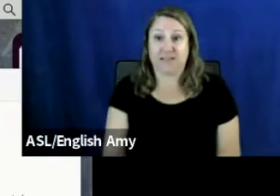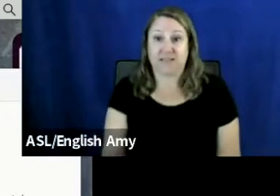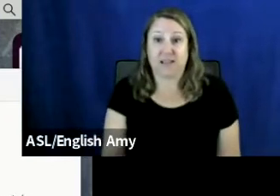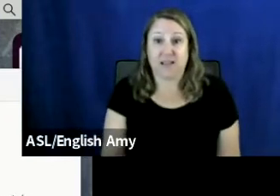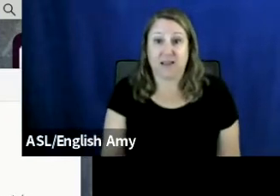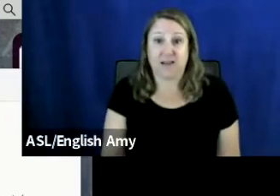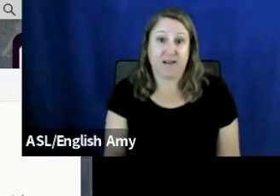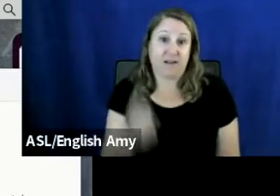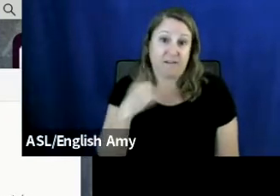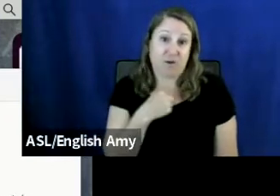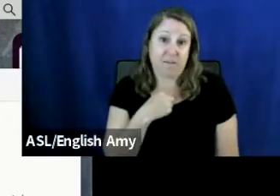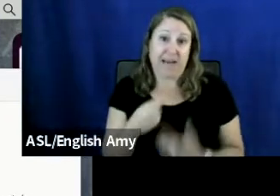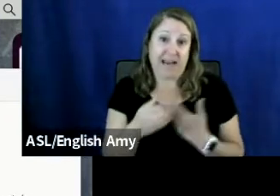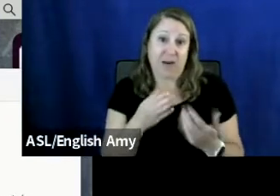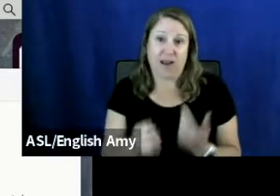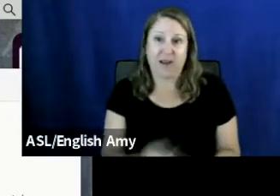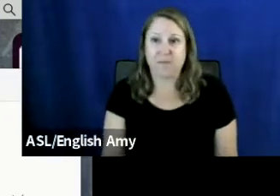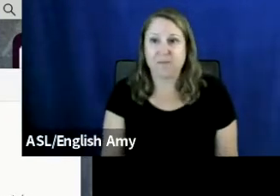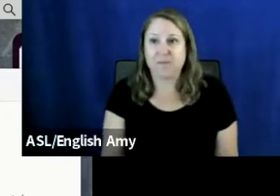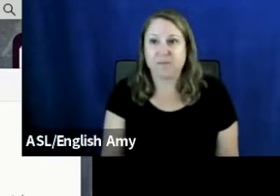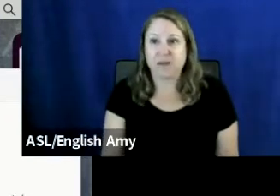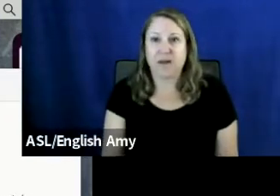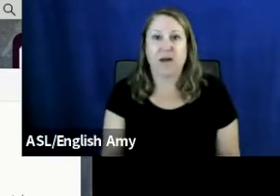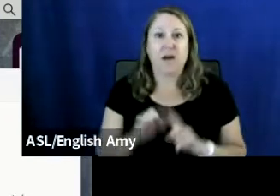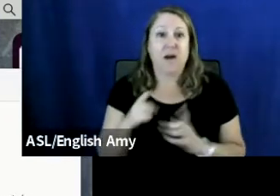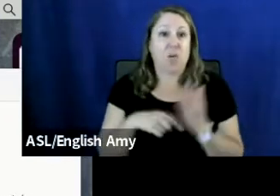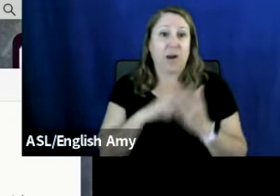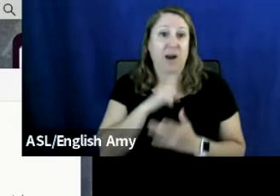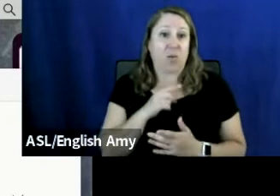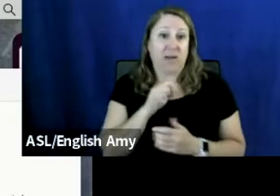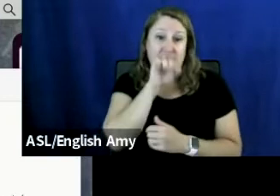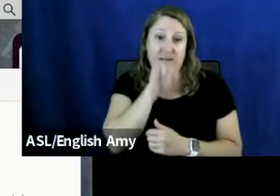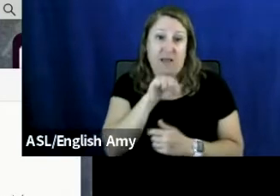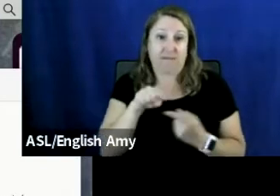at least for me. But what I really loved about the video was